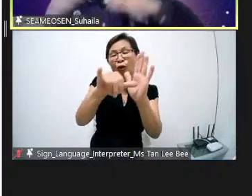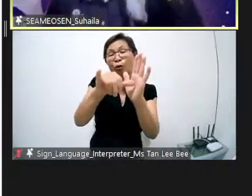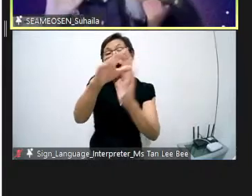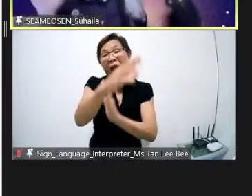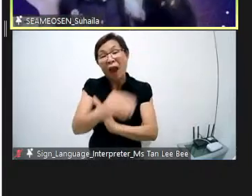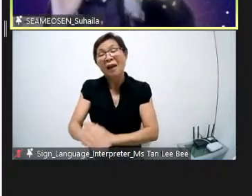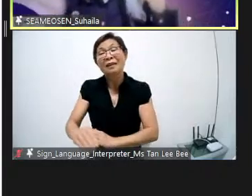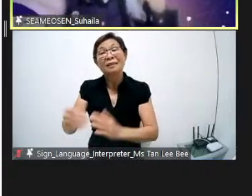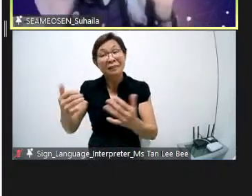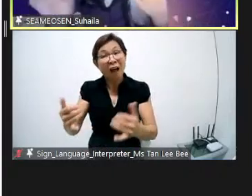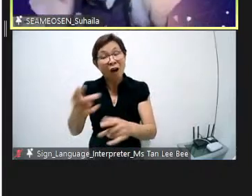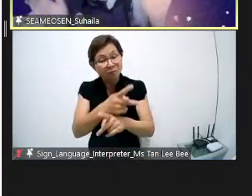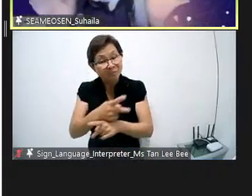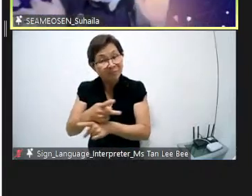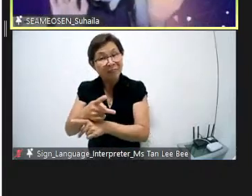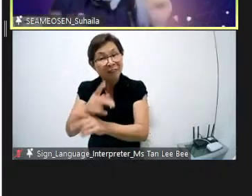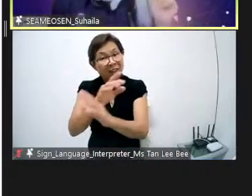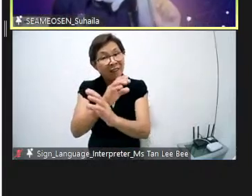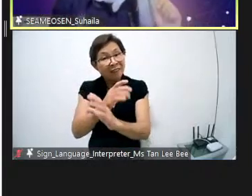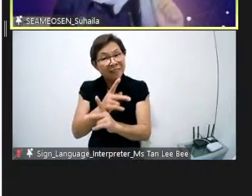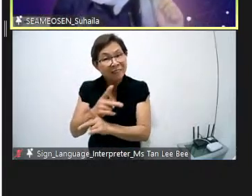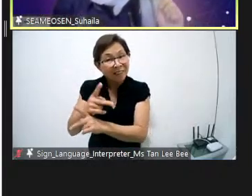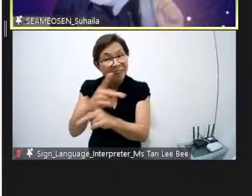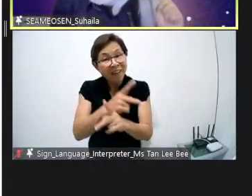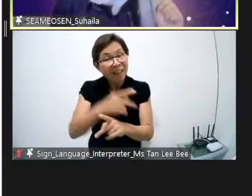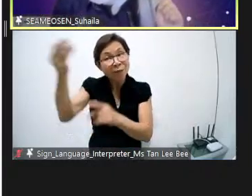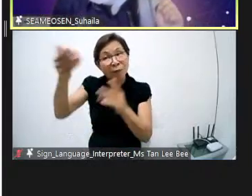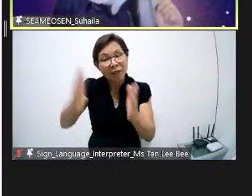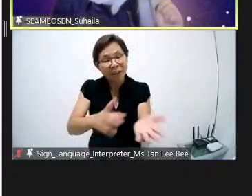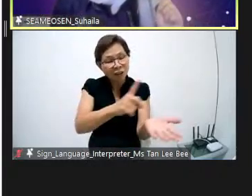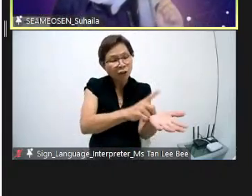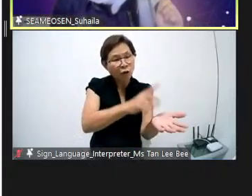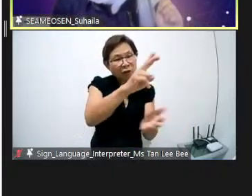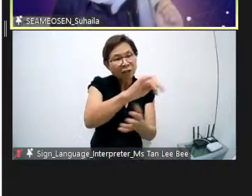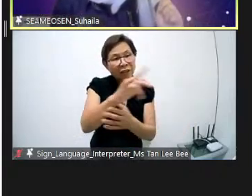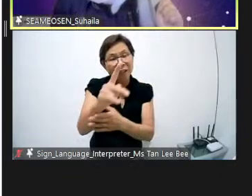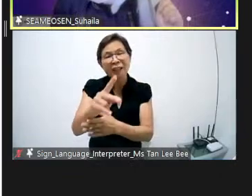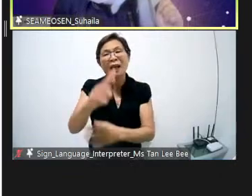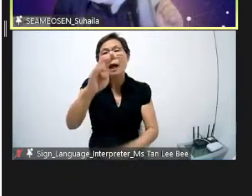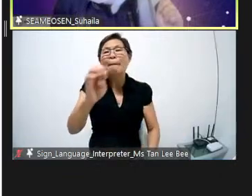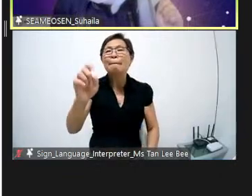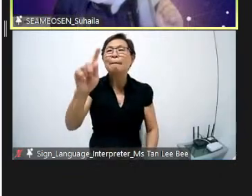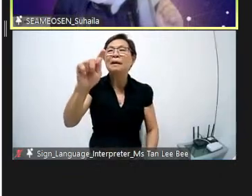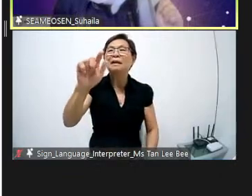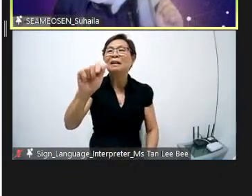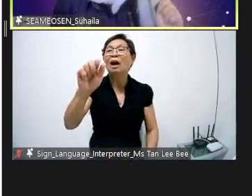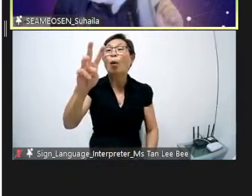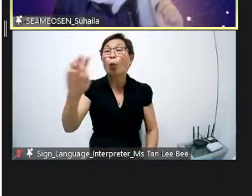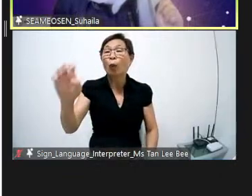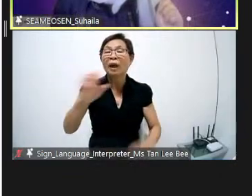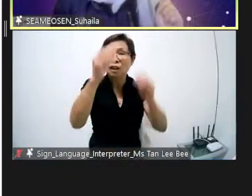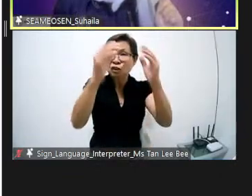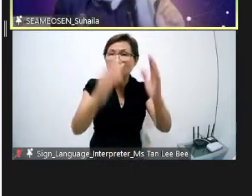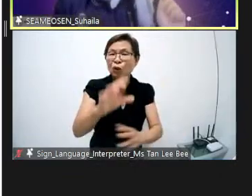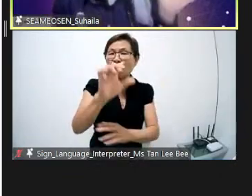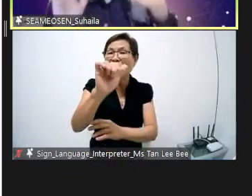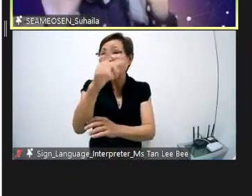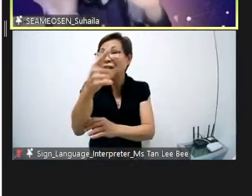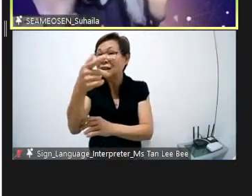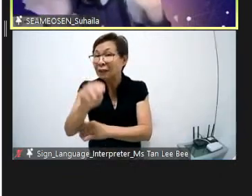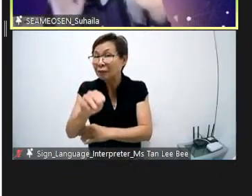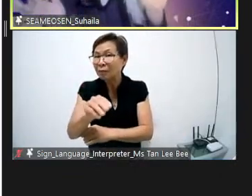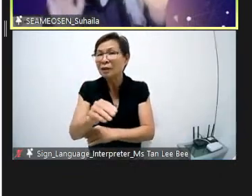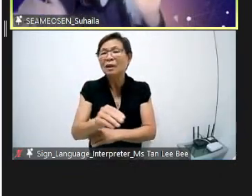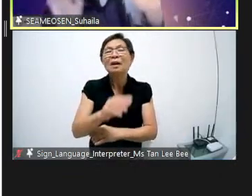meantime, take care to our speakers, Dr. Nik, Ms. Metawi, Cikgu Azam,